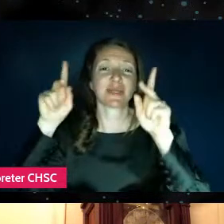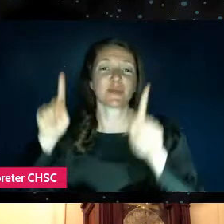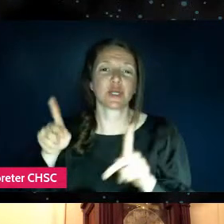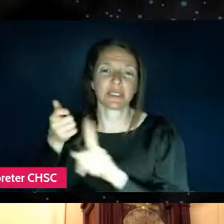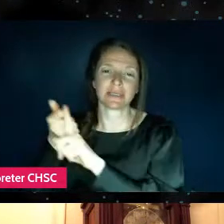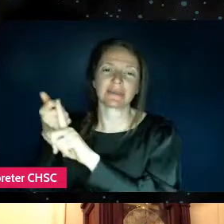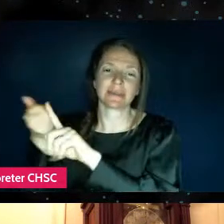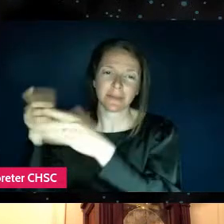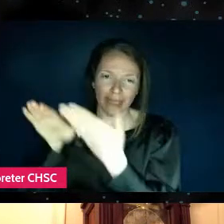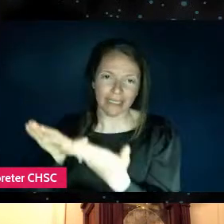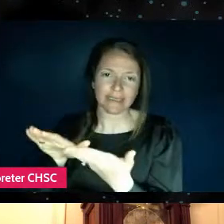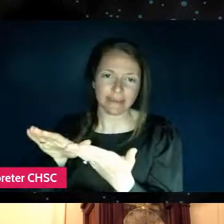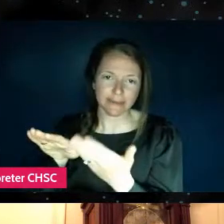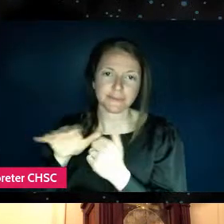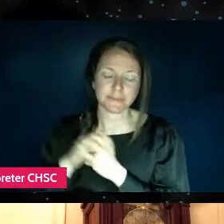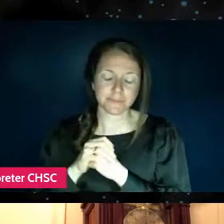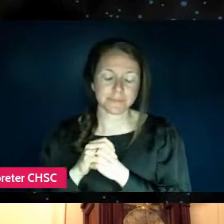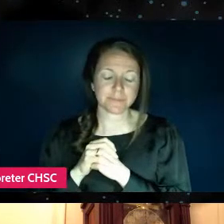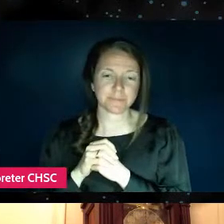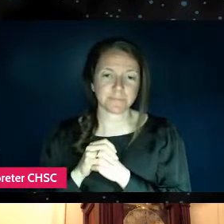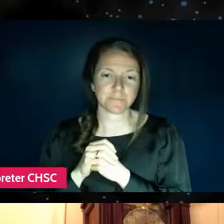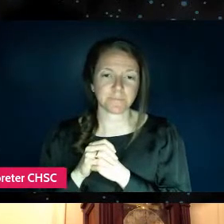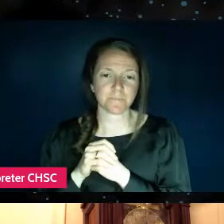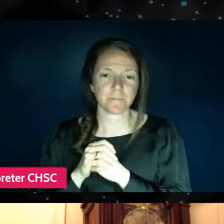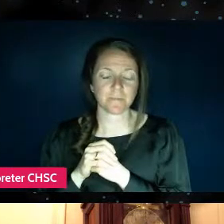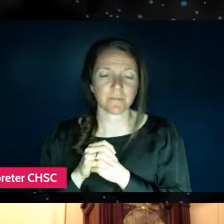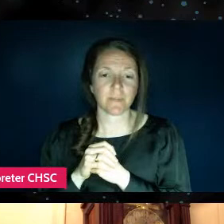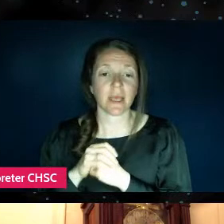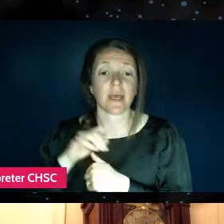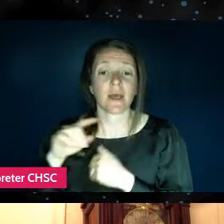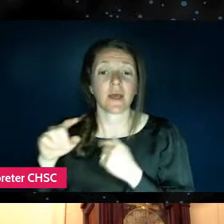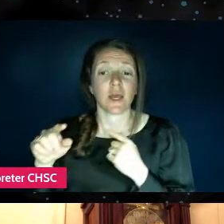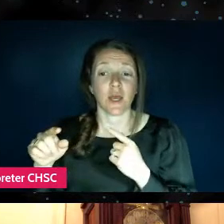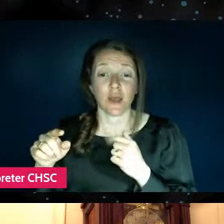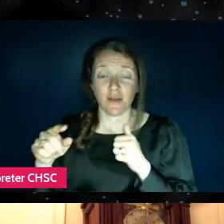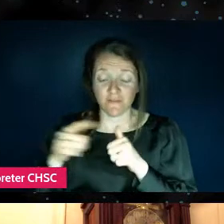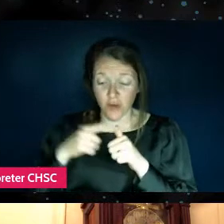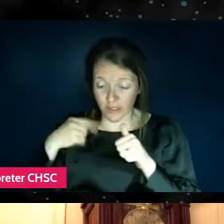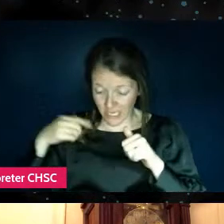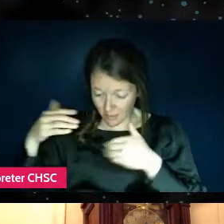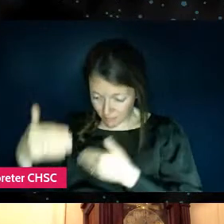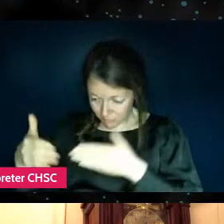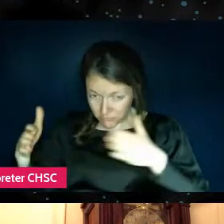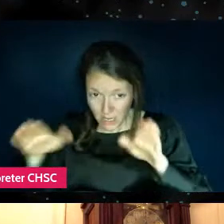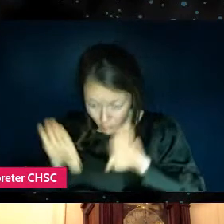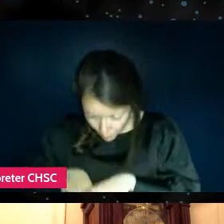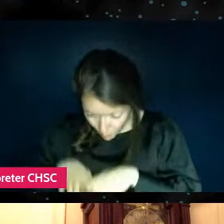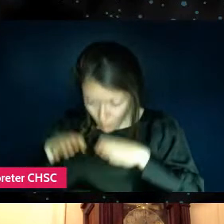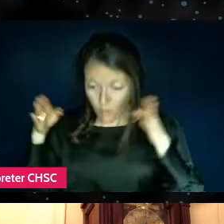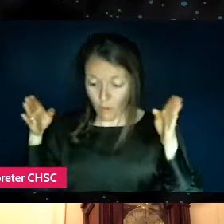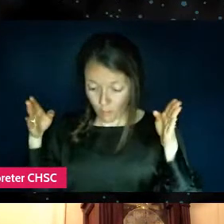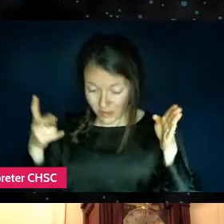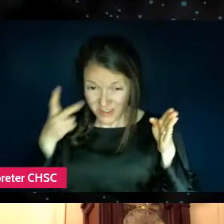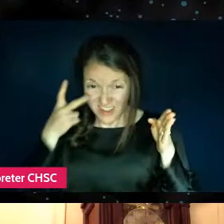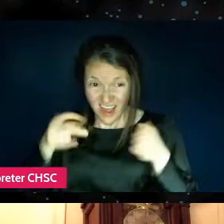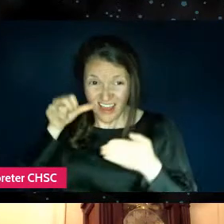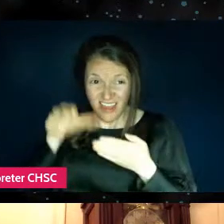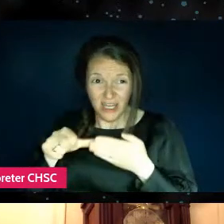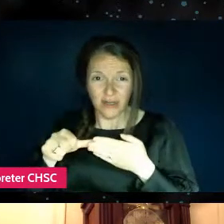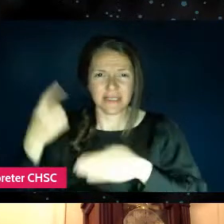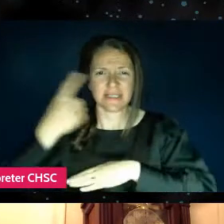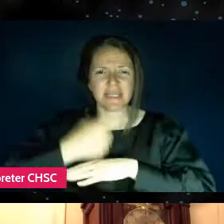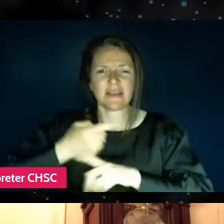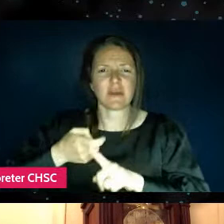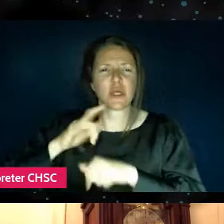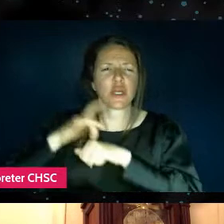And when I first opened up this box and saw these letters, they were dated back to the early 1950s,